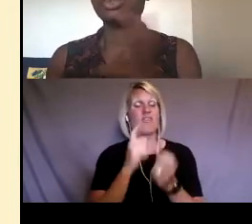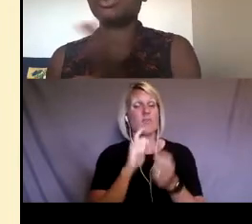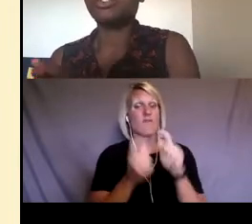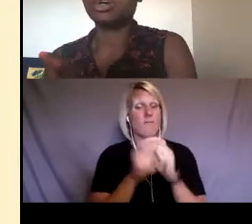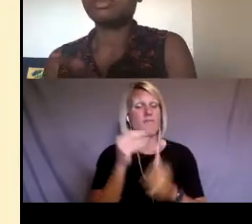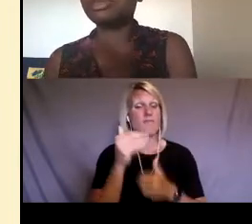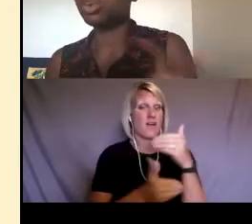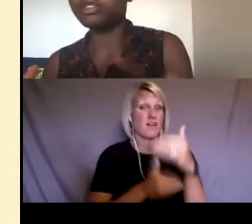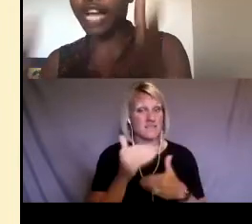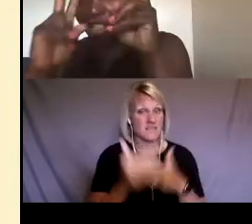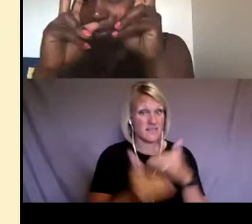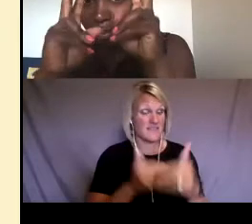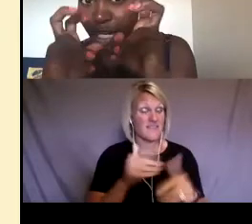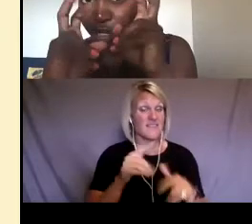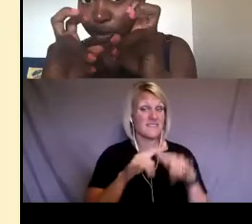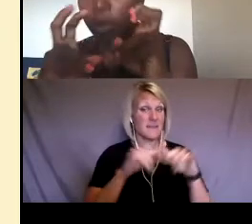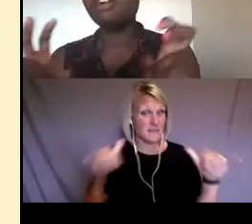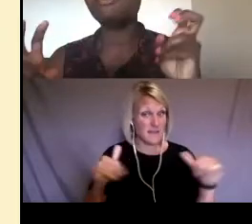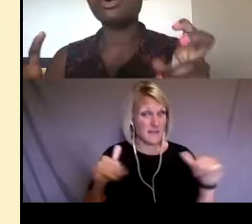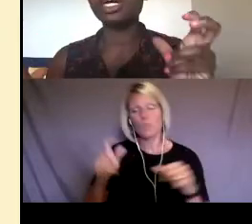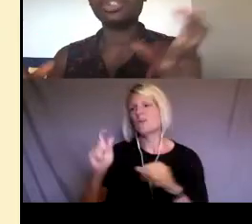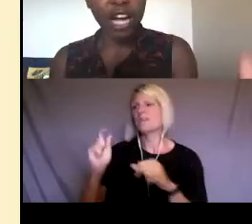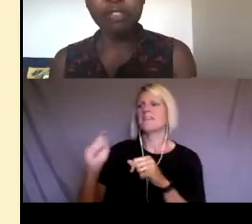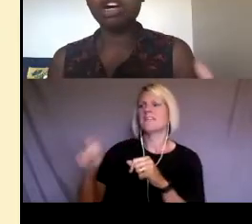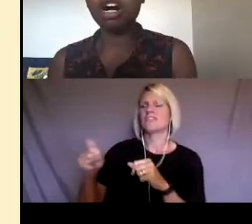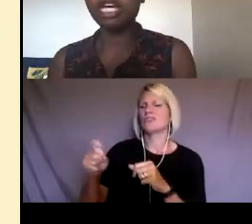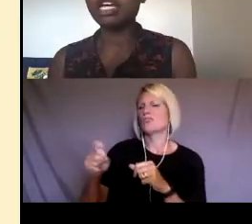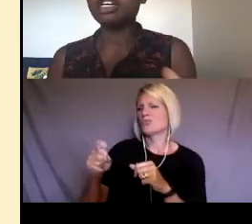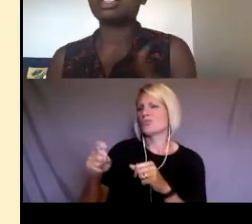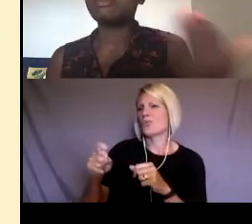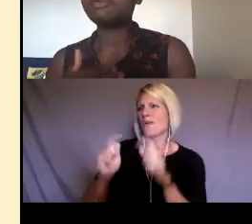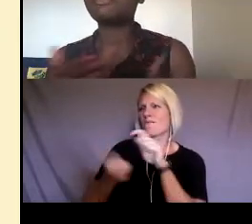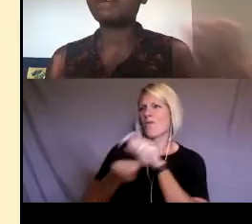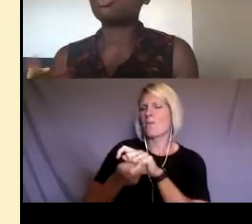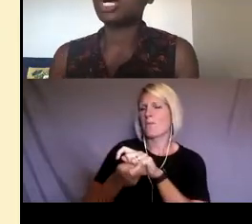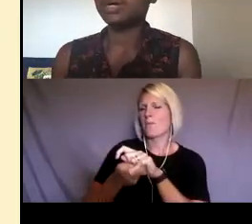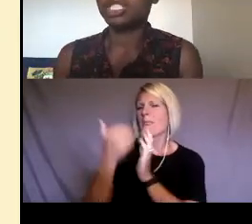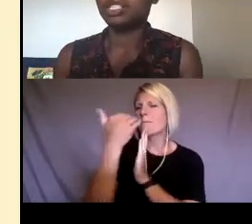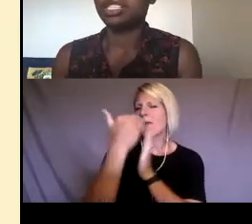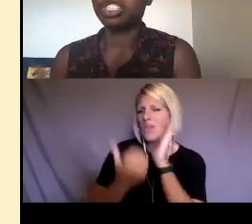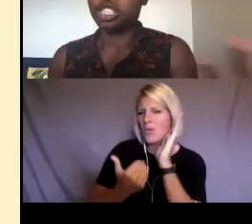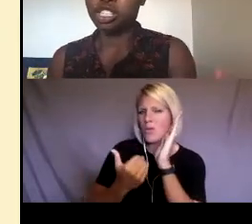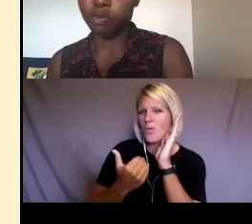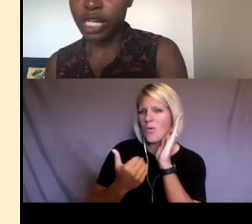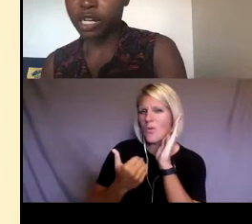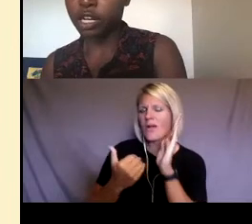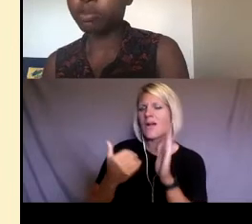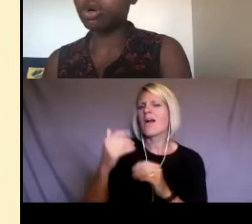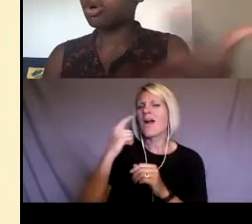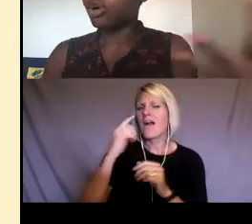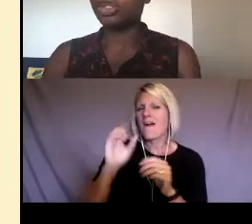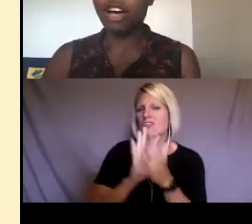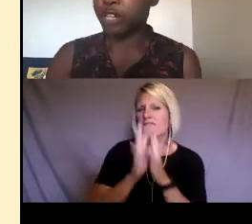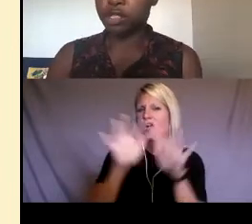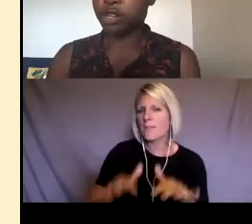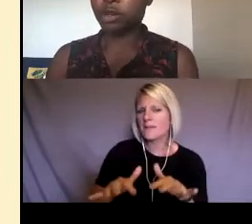want to reform sort of like the menu for traffic calming so that people have more options than just a speed hump